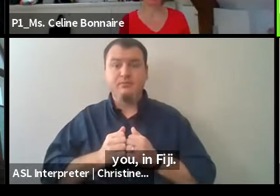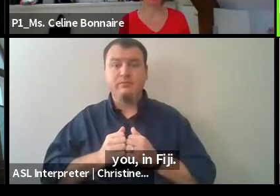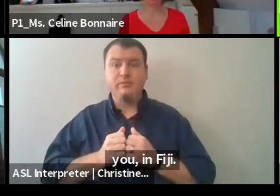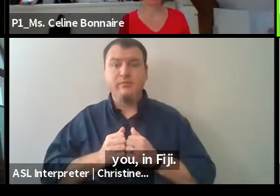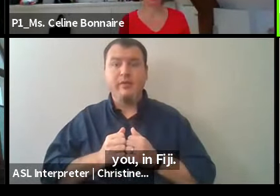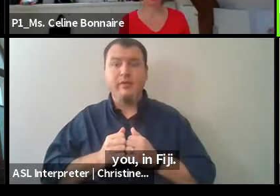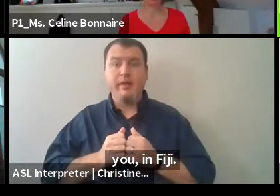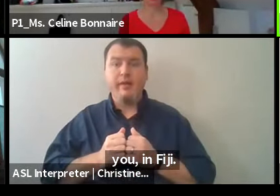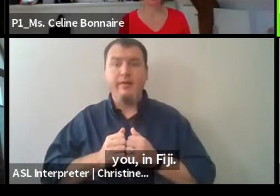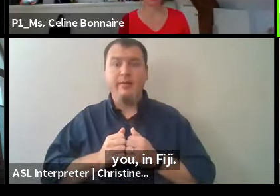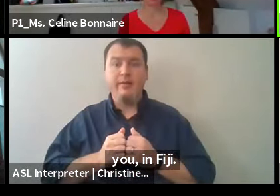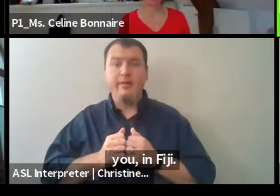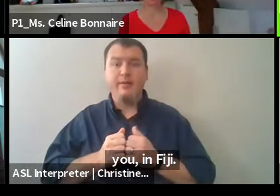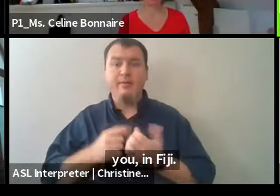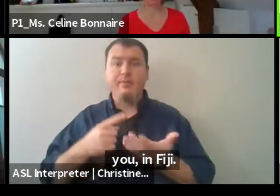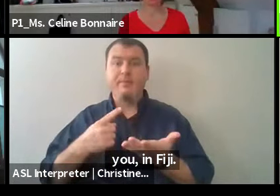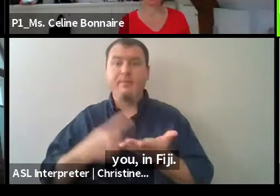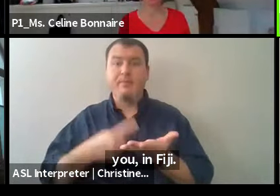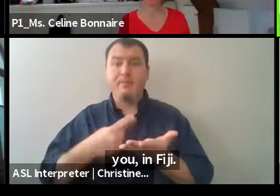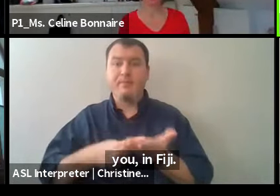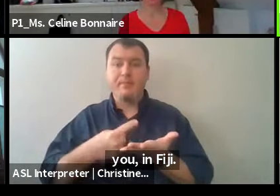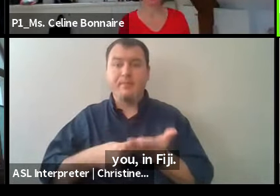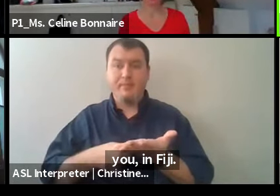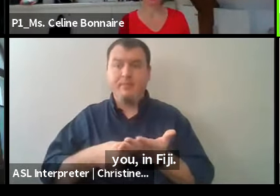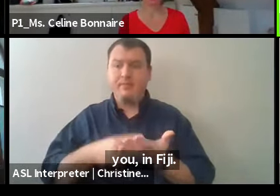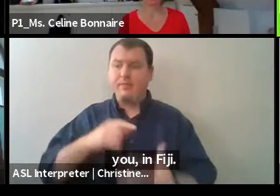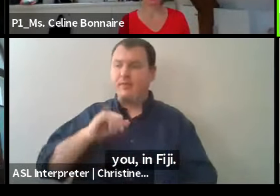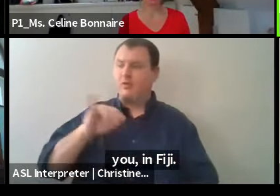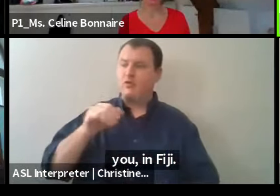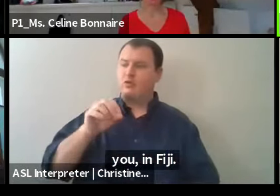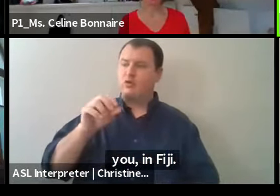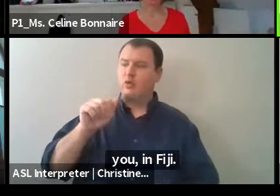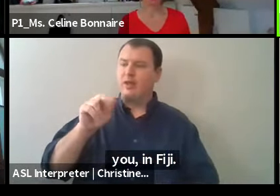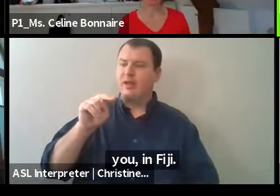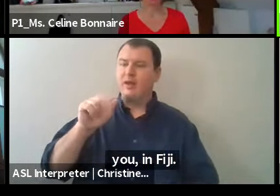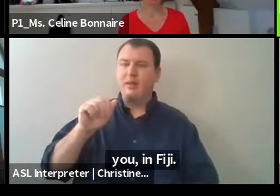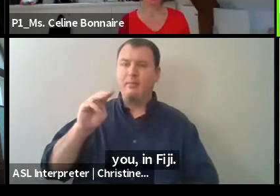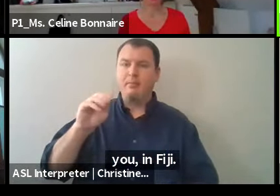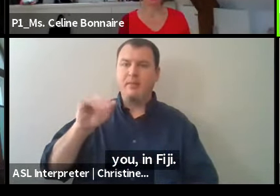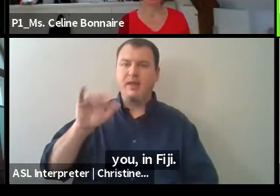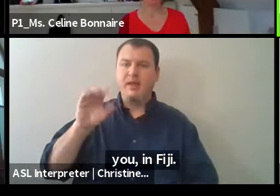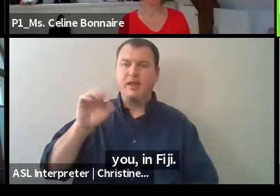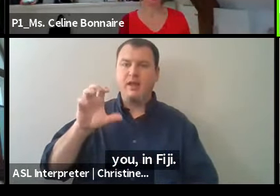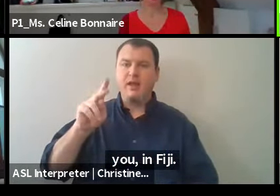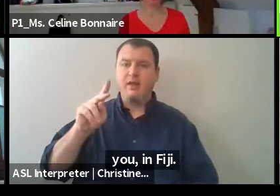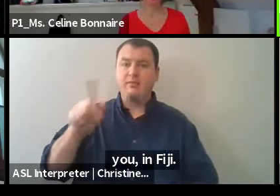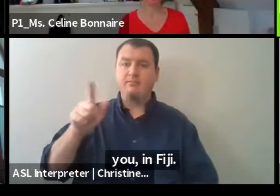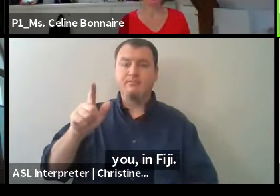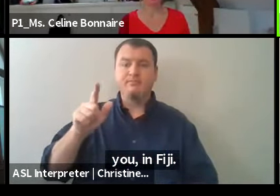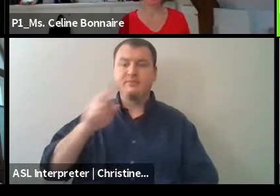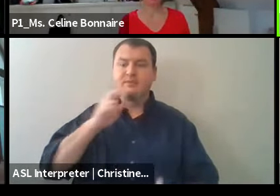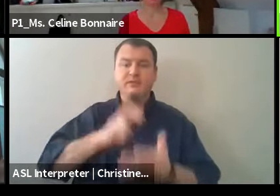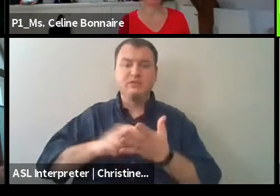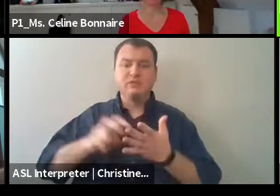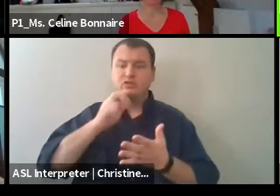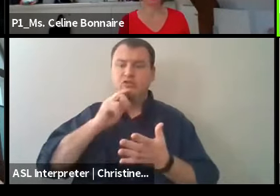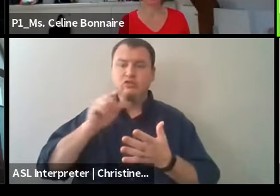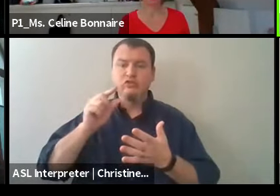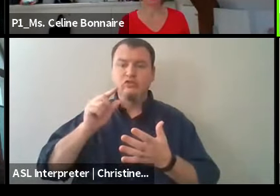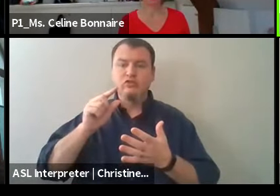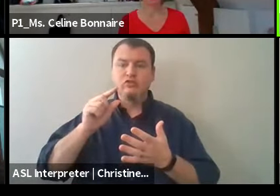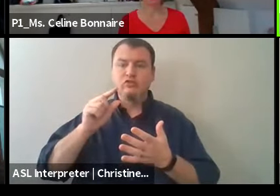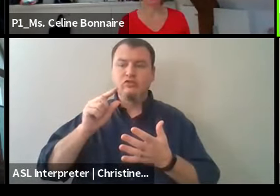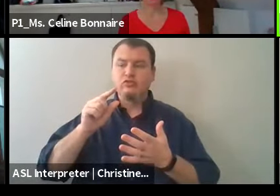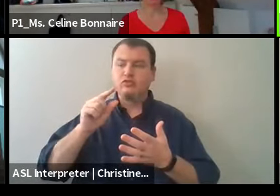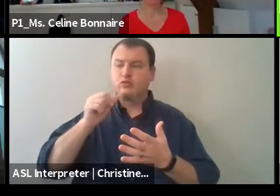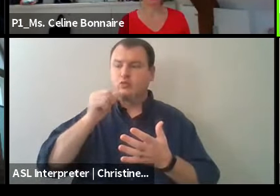our discussant for today, Ms. Joanna Maycock, who is the Secretary General of the European Women's Lobby. She